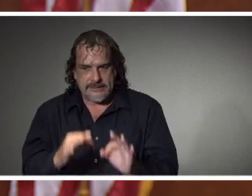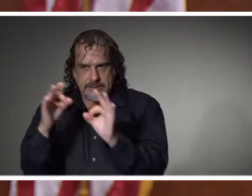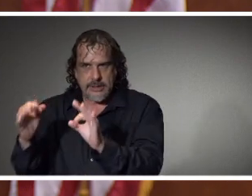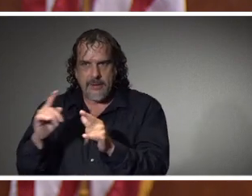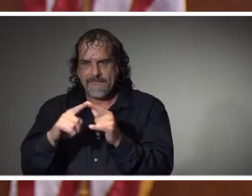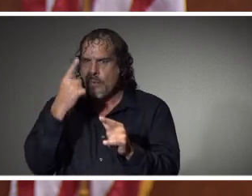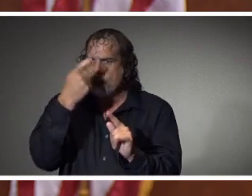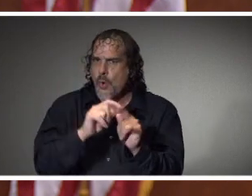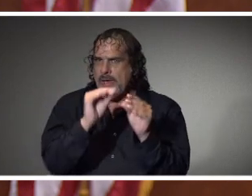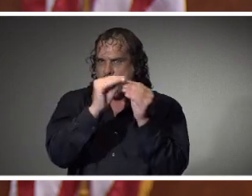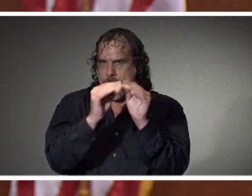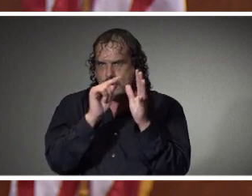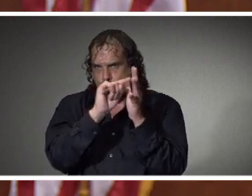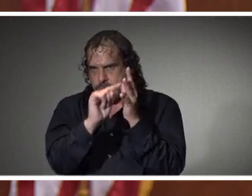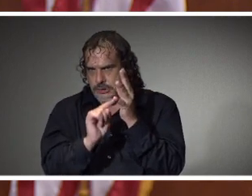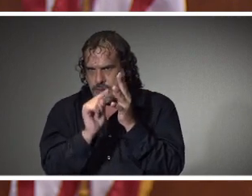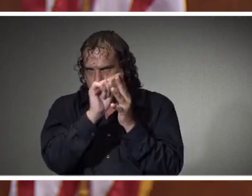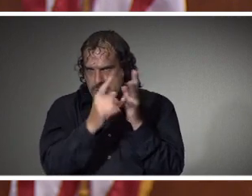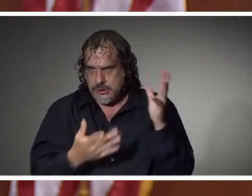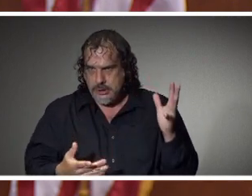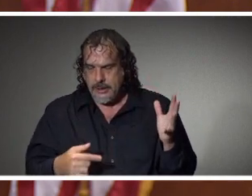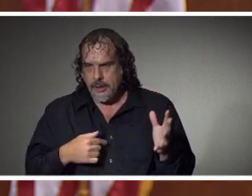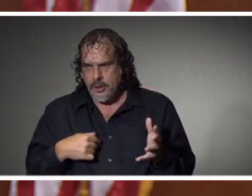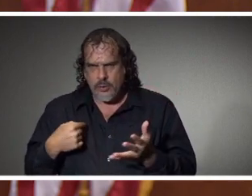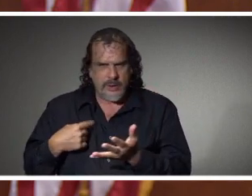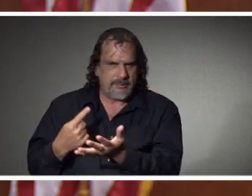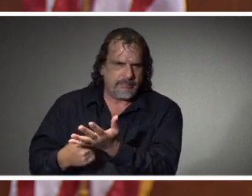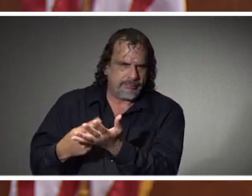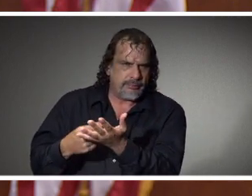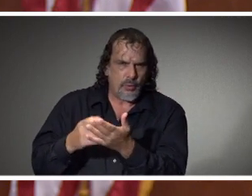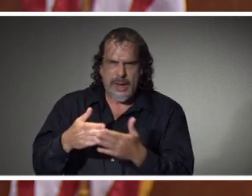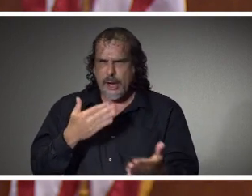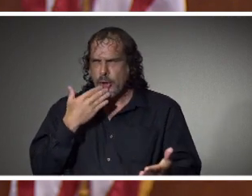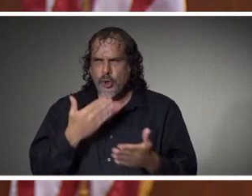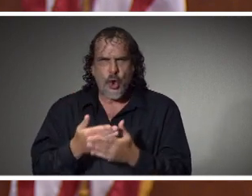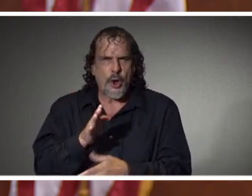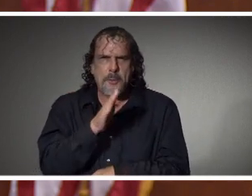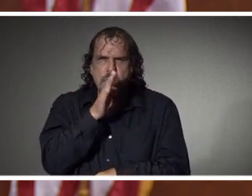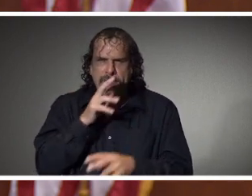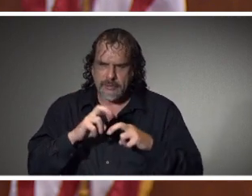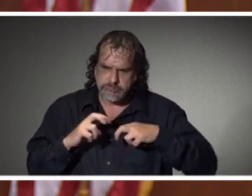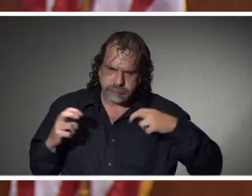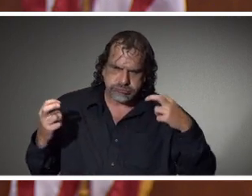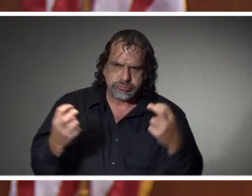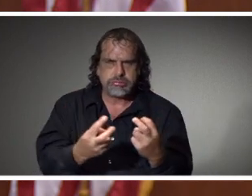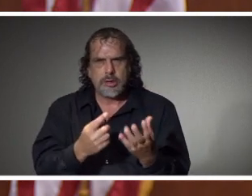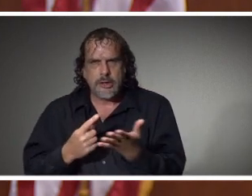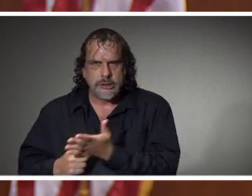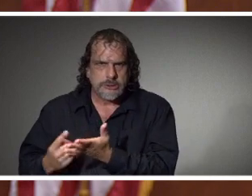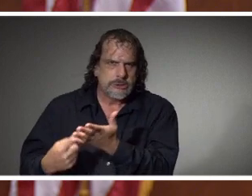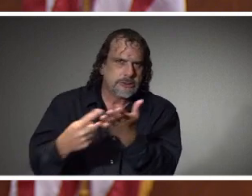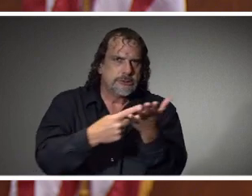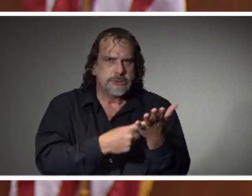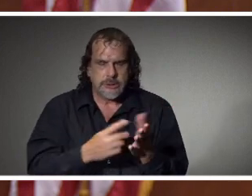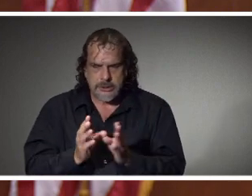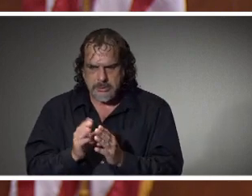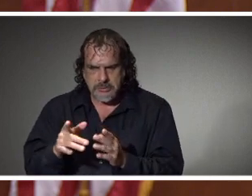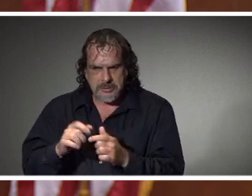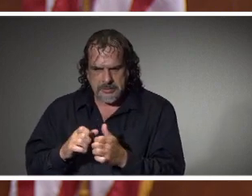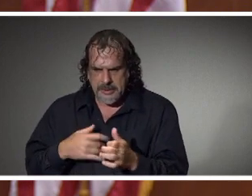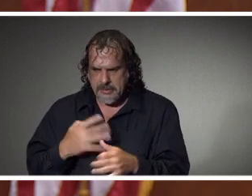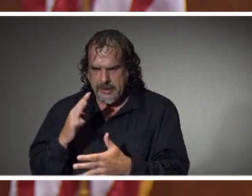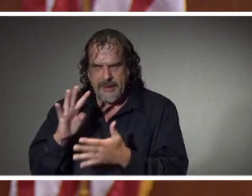things that they're looking at. And we talked through these issues. We had a great breakfast, great meeting. I guess we were with Dr. Burks for